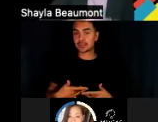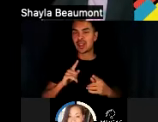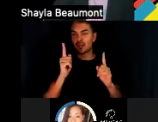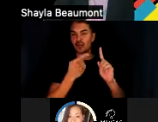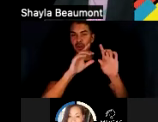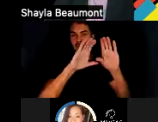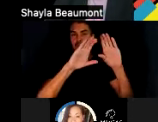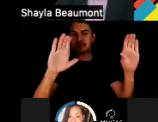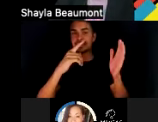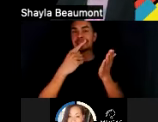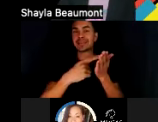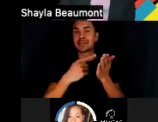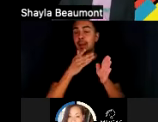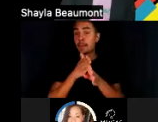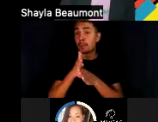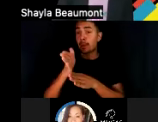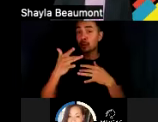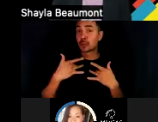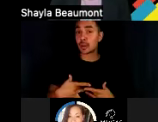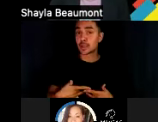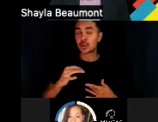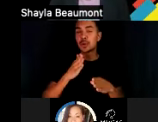major depressive disorder.